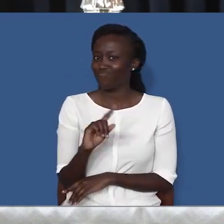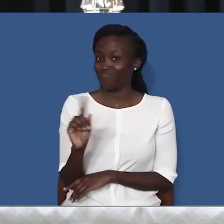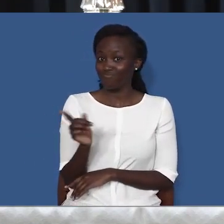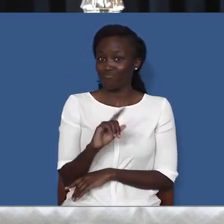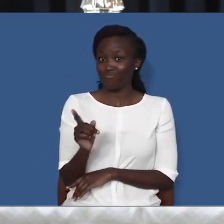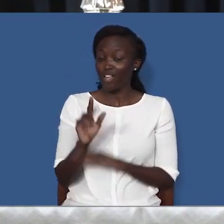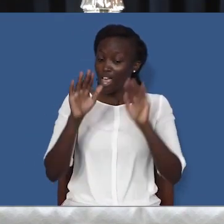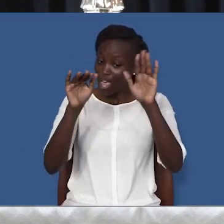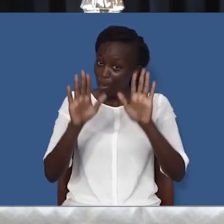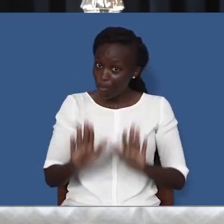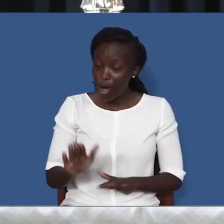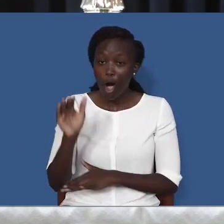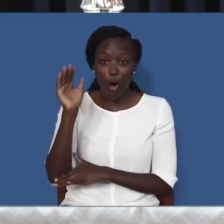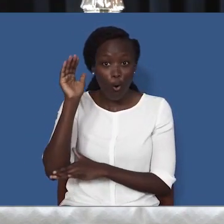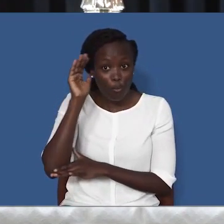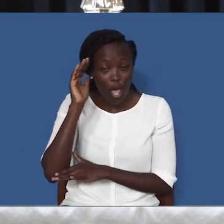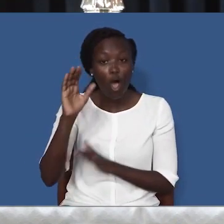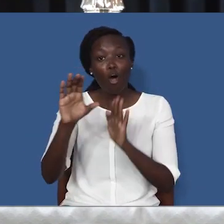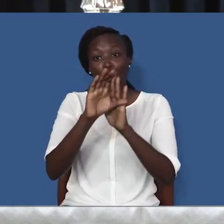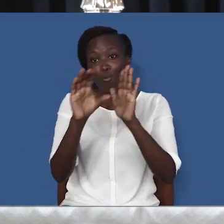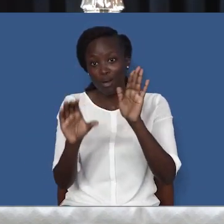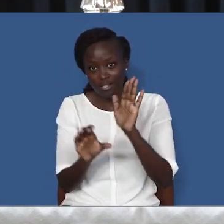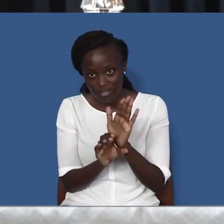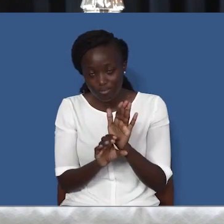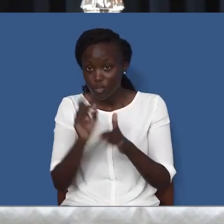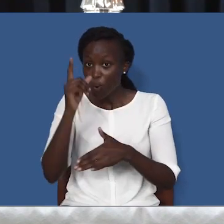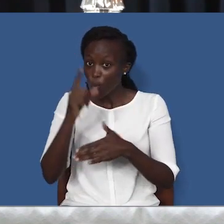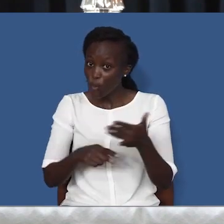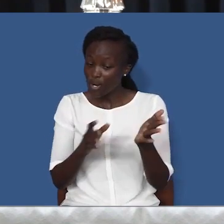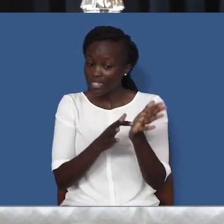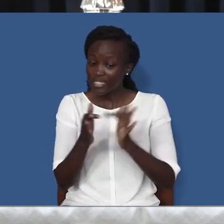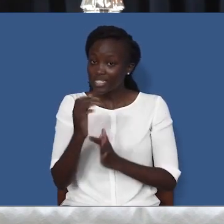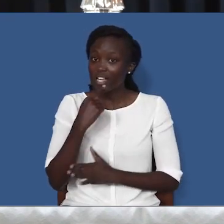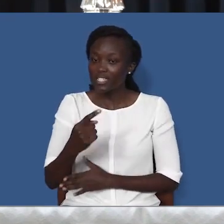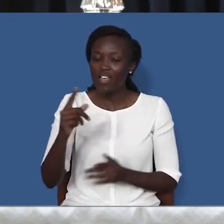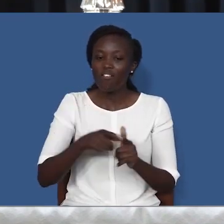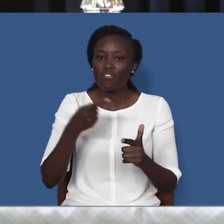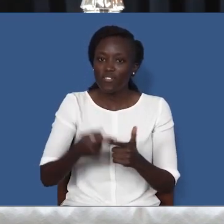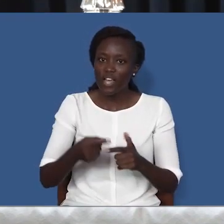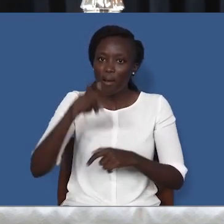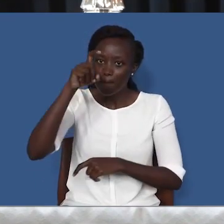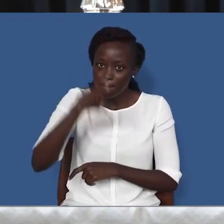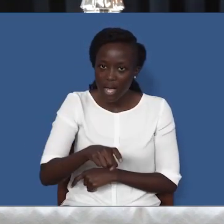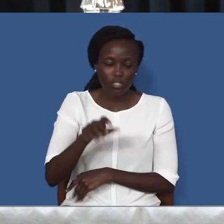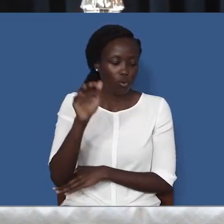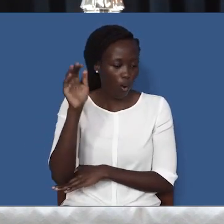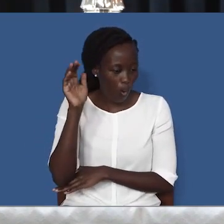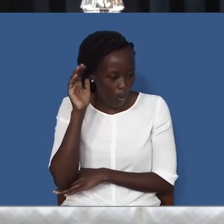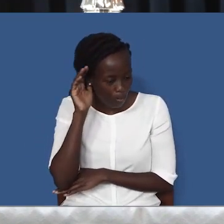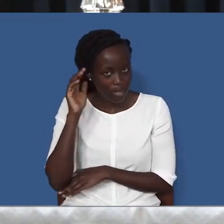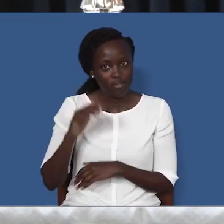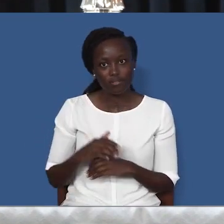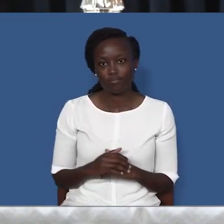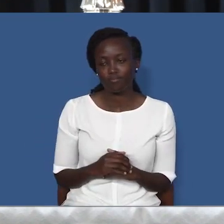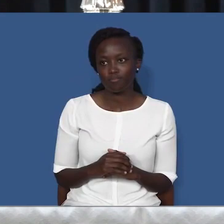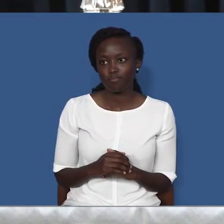also obey his commands. What he tells us to do, we must do it.